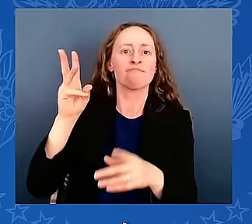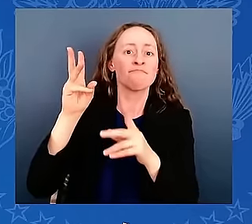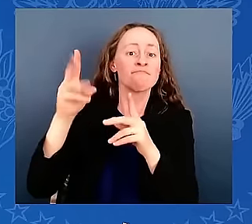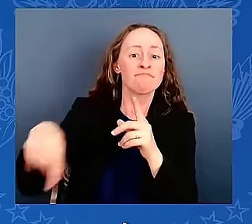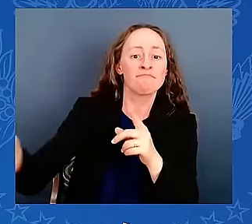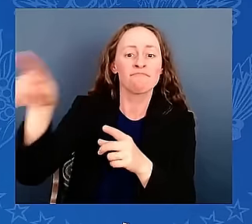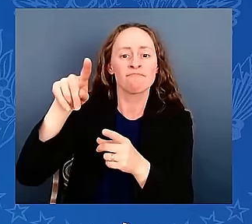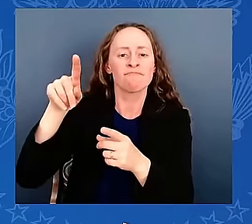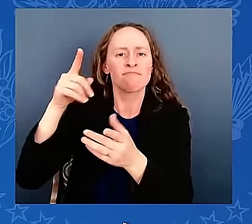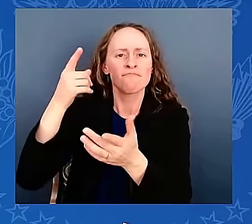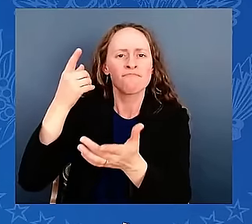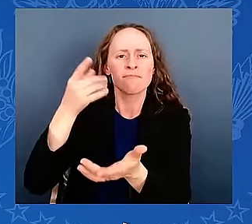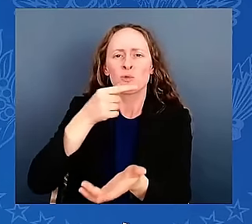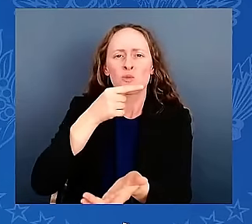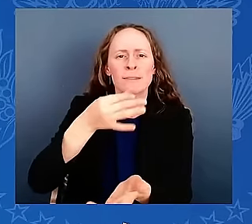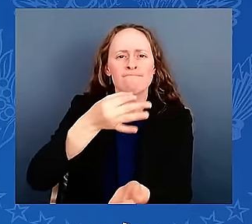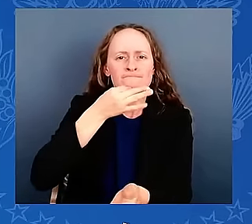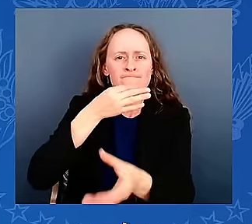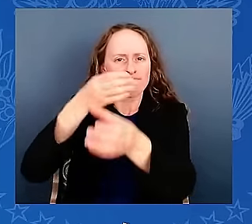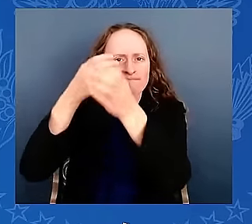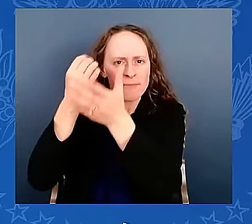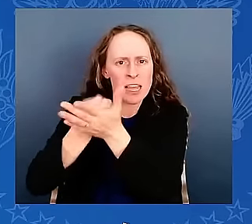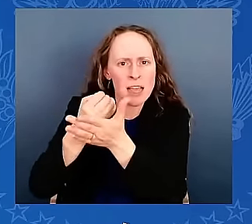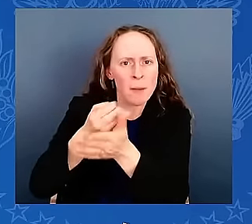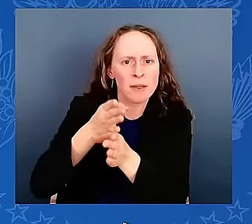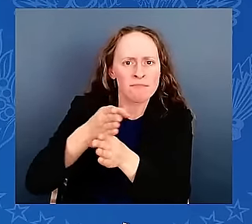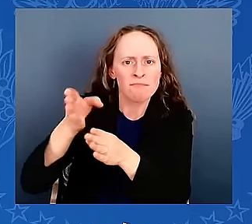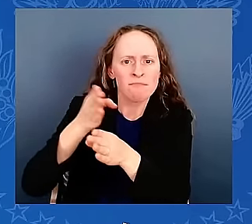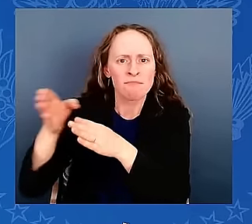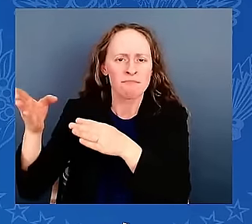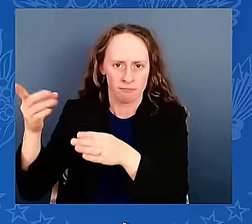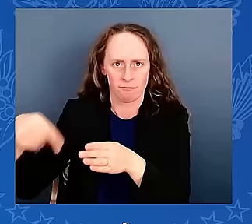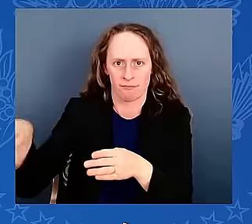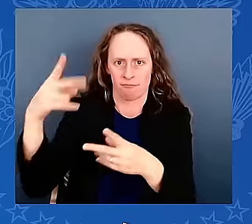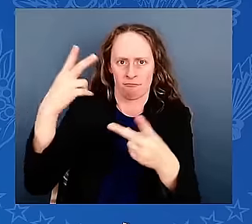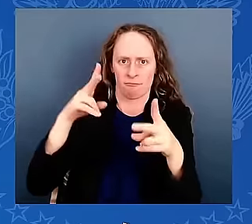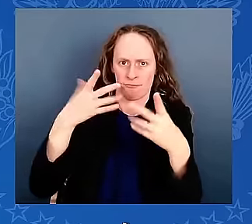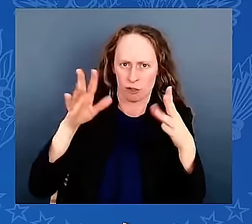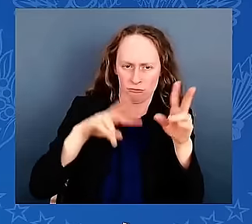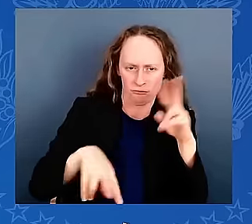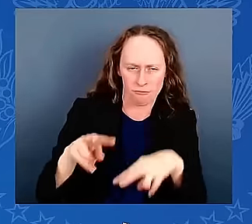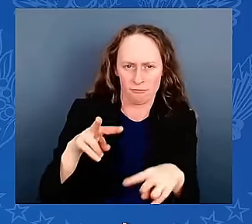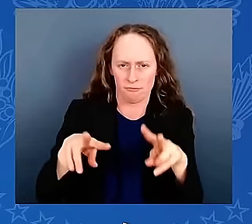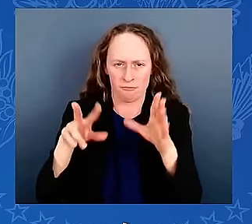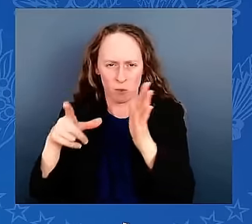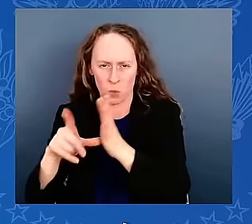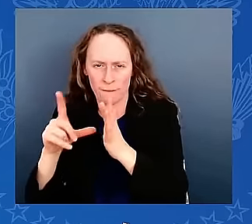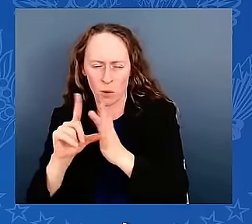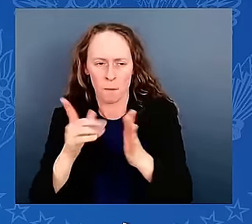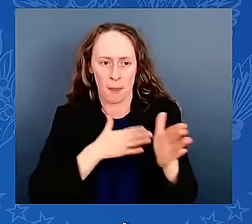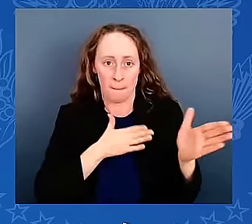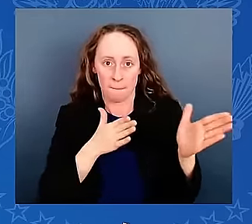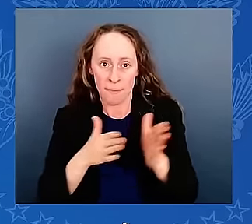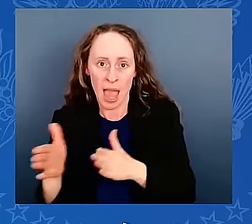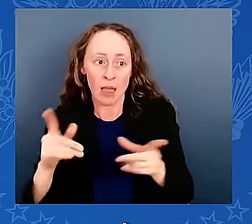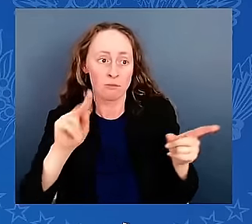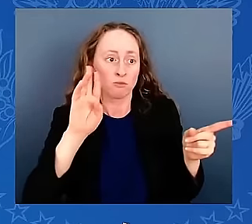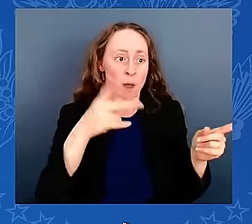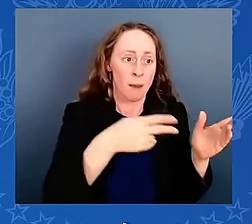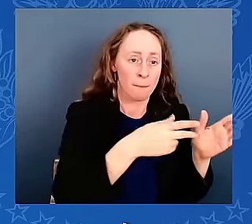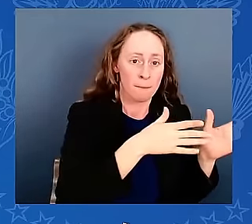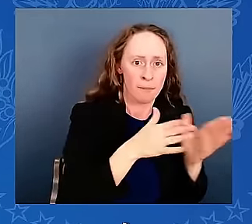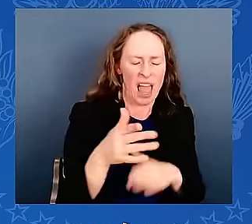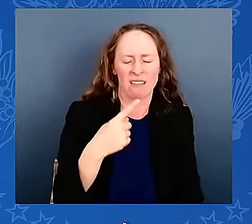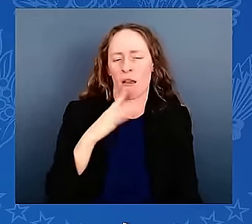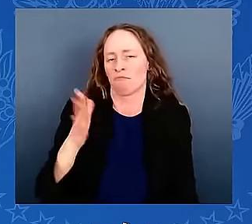economic plan and Trump's. They said, my plan will continue to lower inflation, continue to grow the economy. Prices are falling for